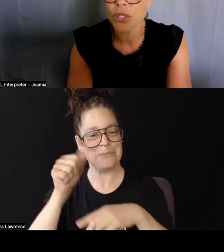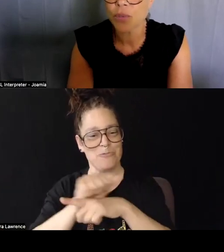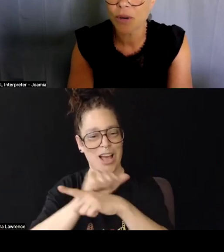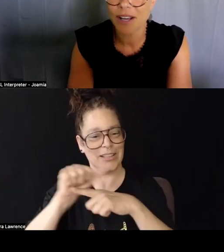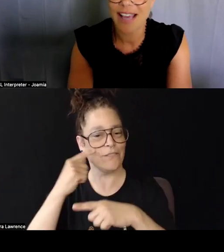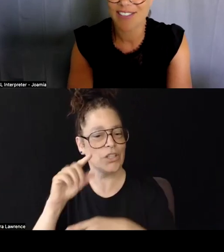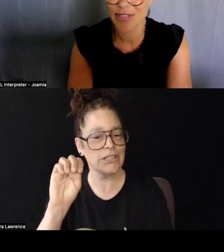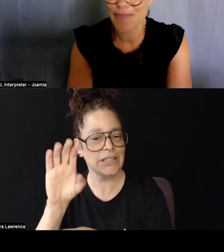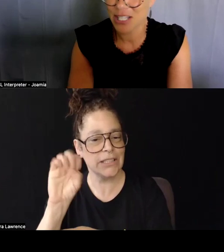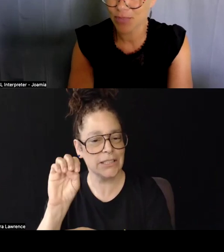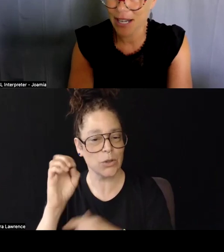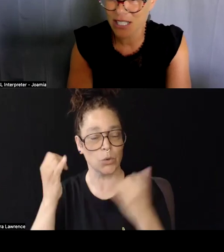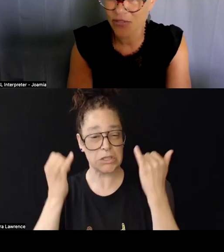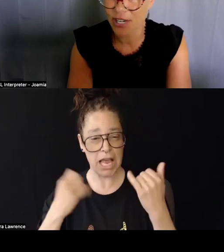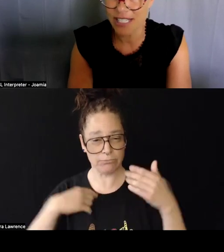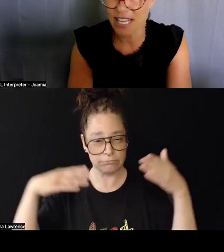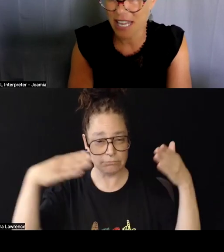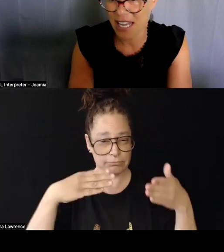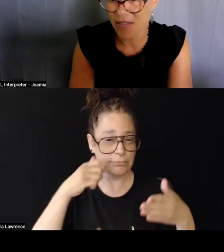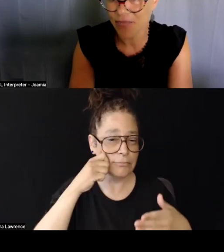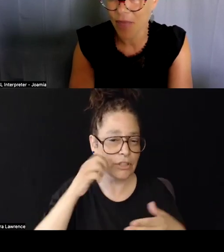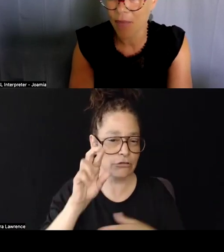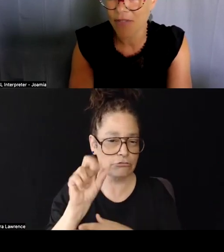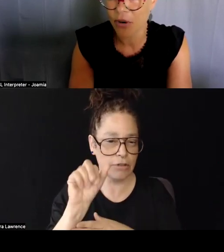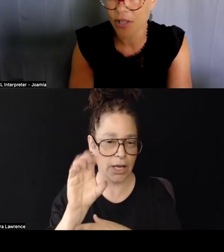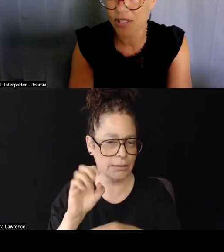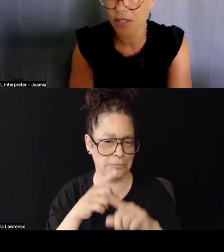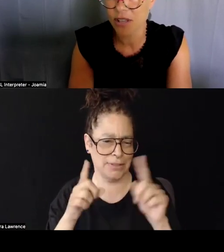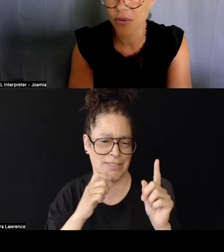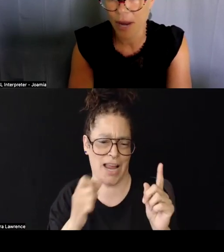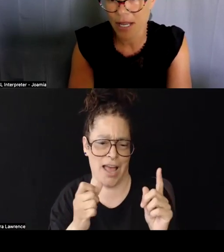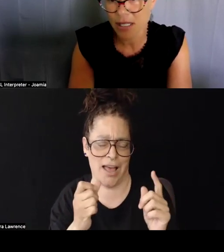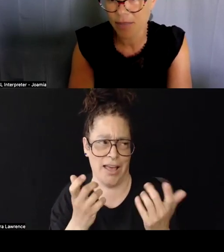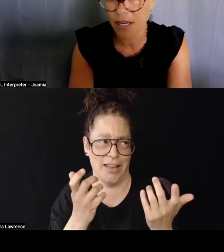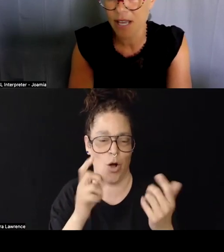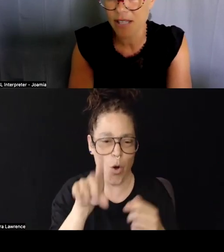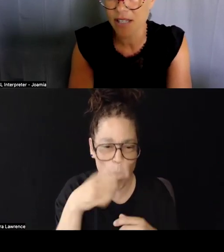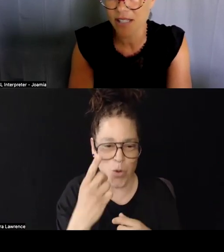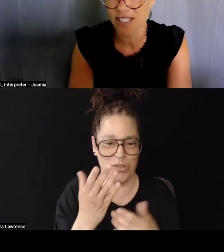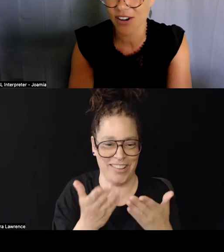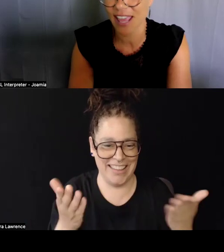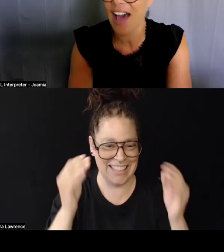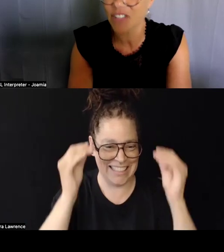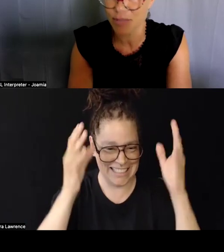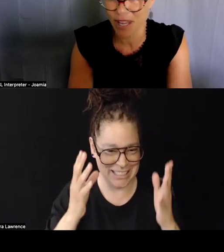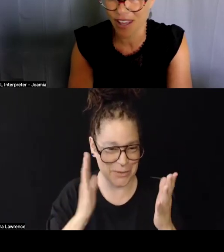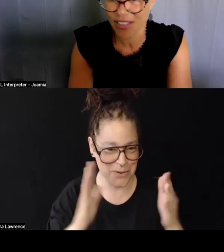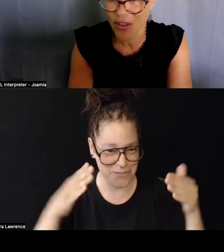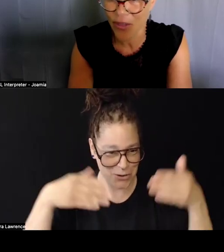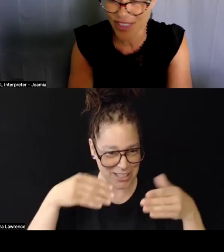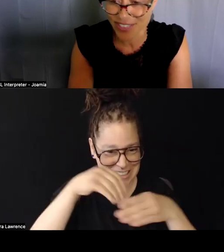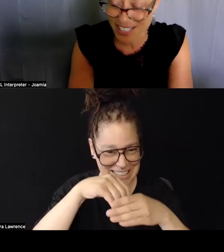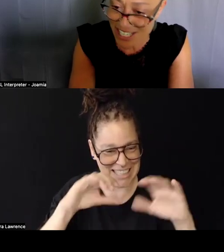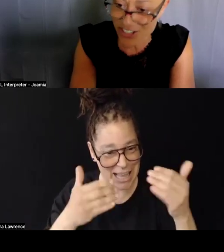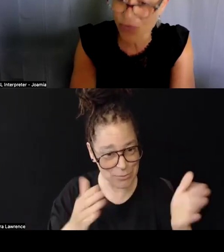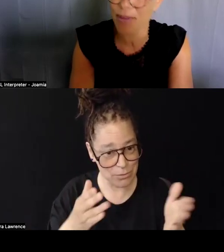Of course, we want to have the best practice for ECE. My focus is on race, but it doesn't necessarily have to be the